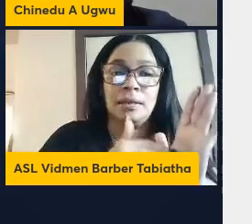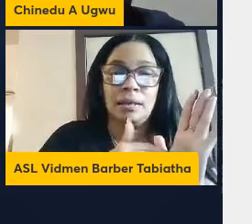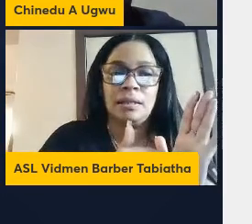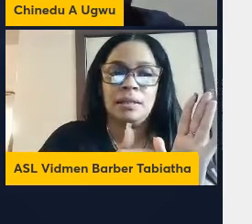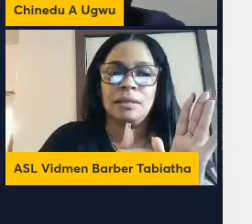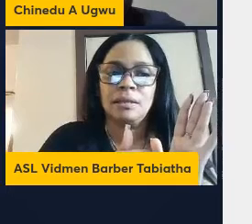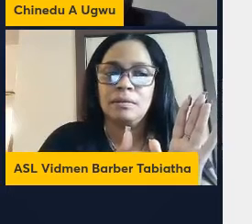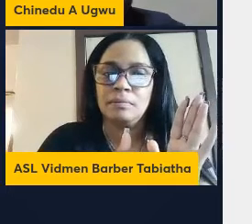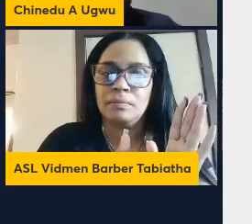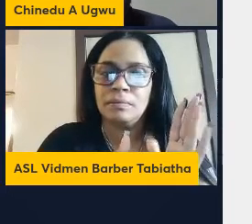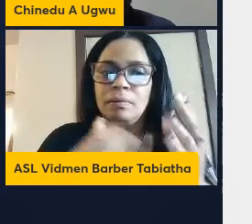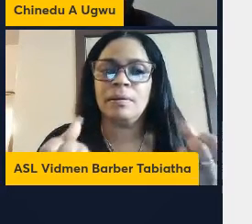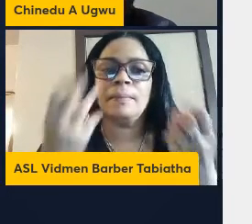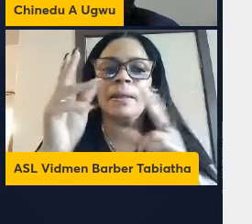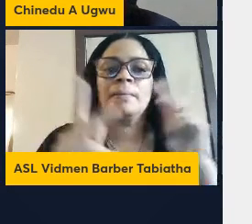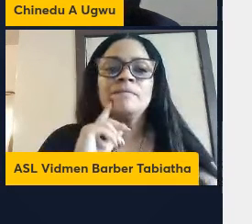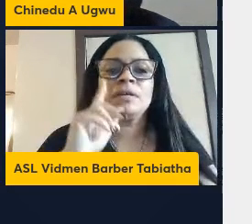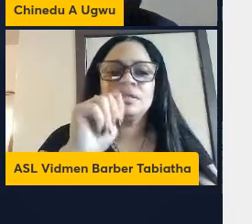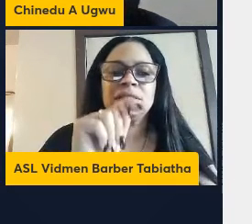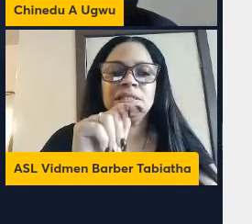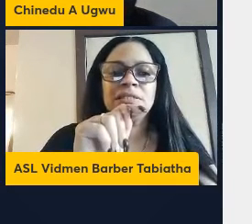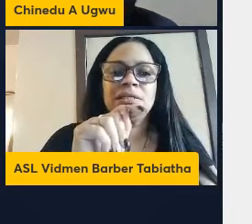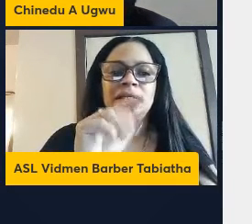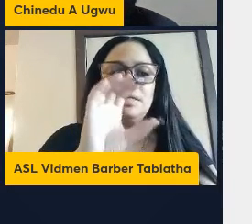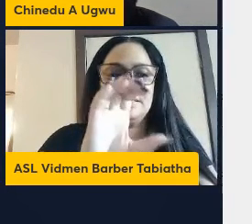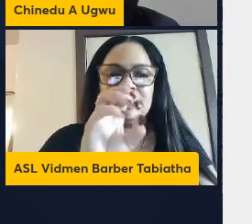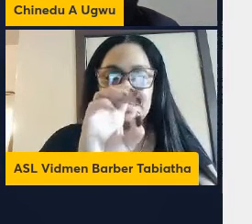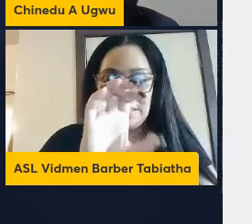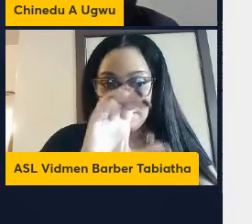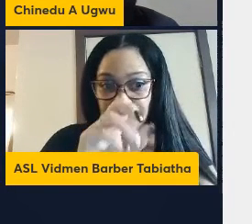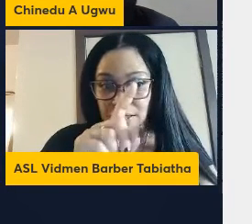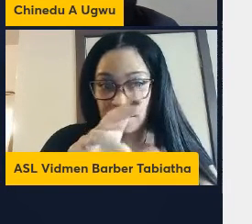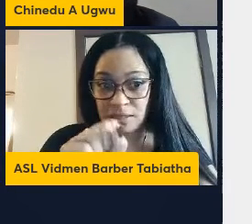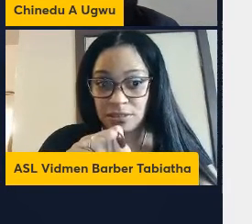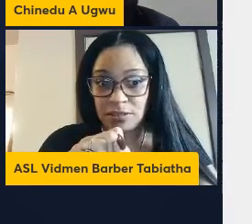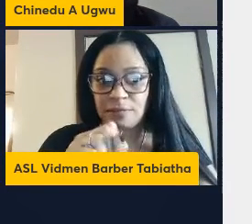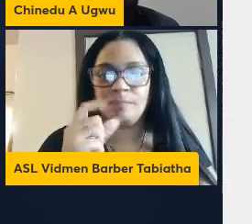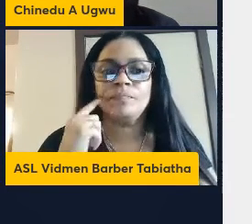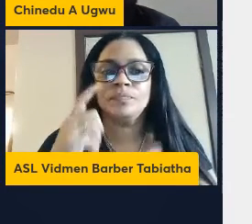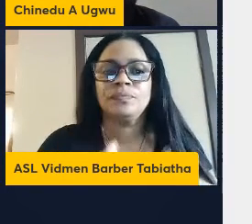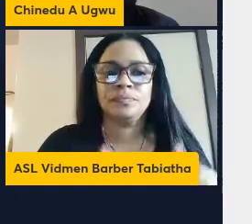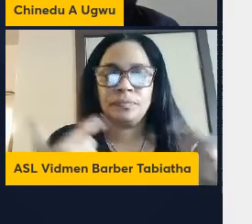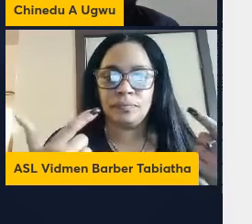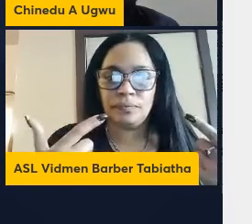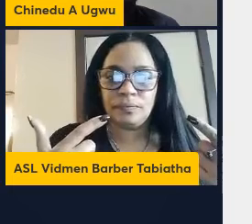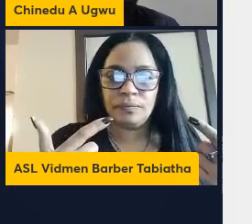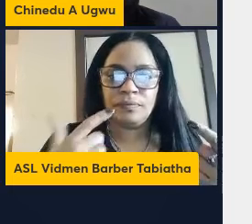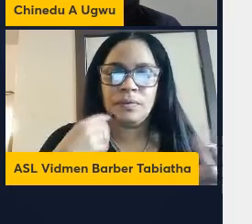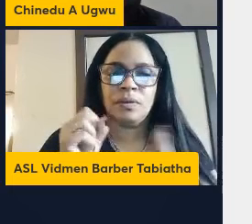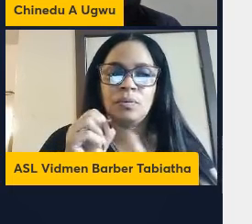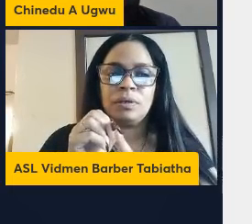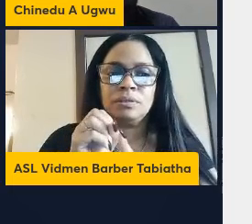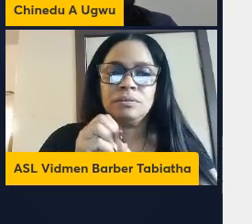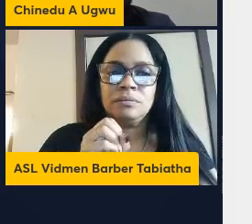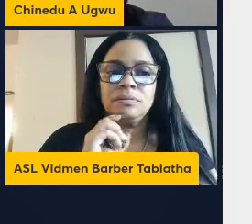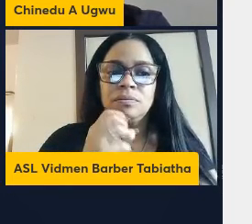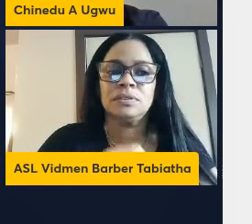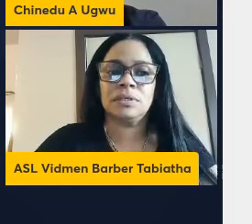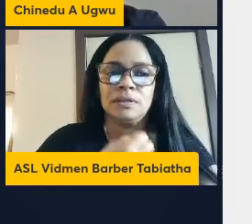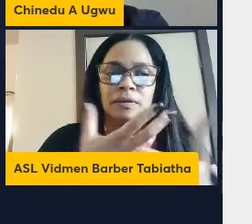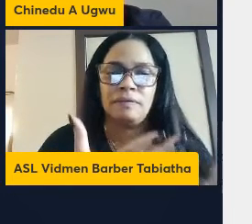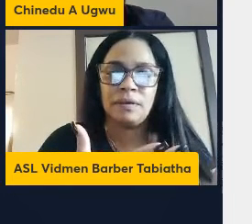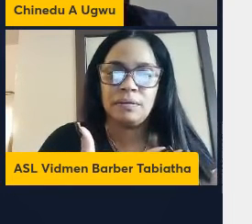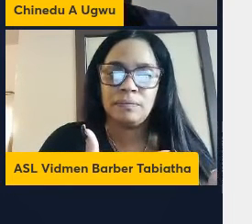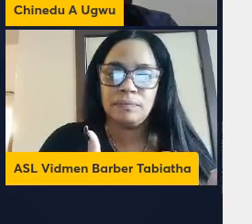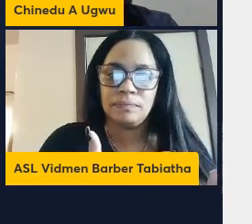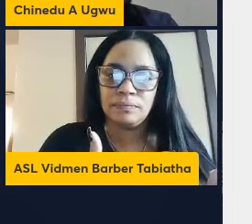mimic what we saw with the T-cell. So both the survivors, remember the survivors, how they were infected with Lassa fever, were sick, and then